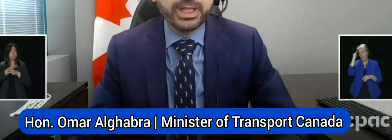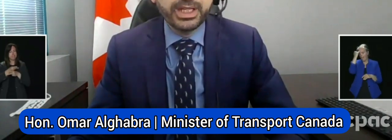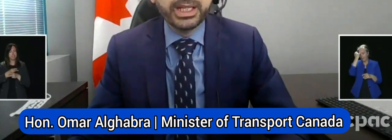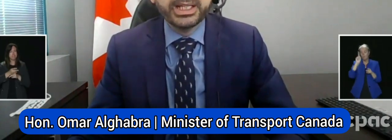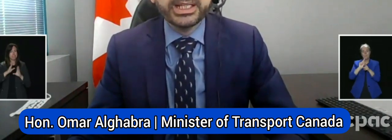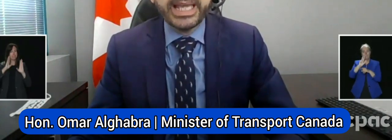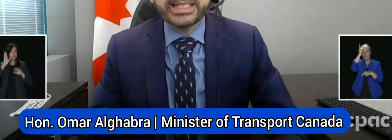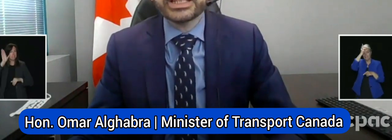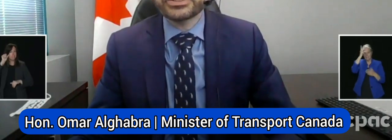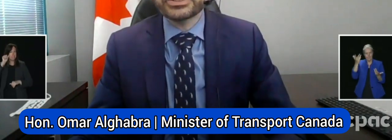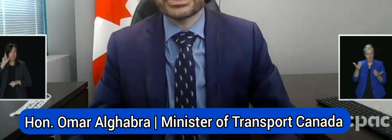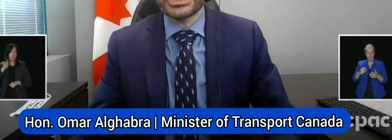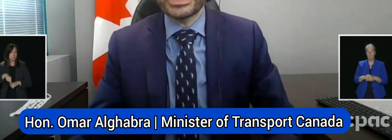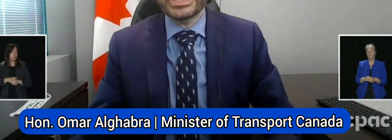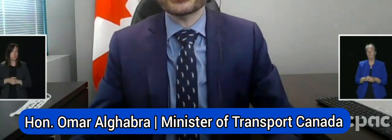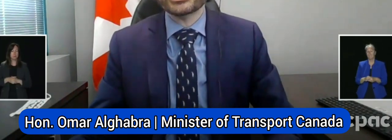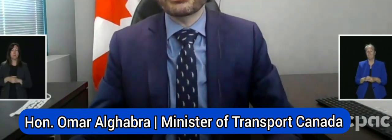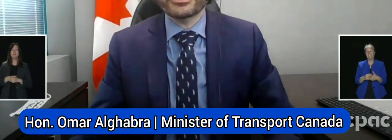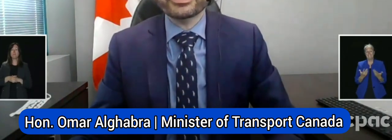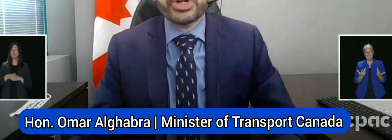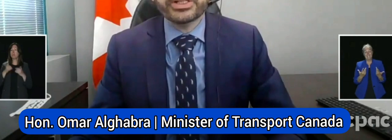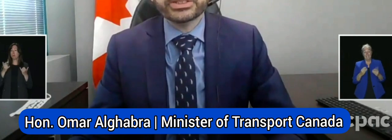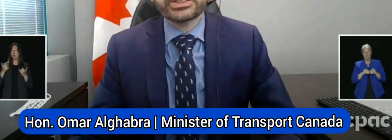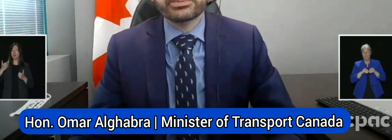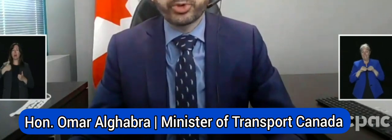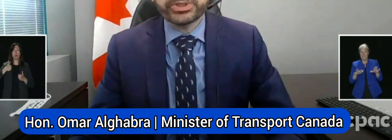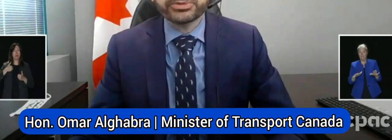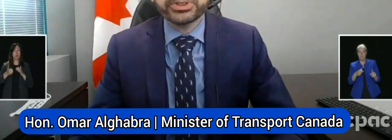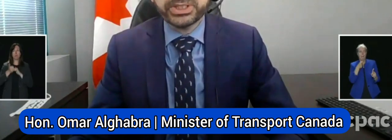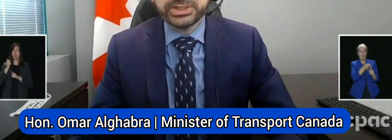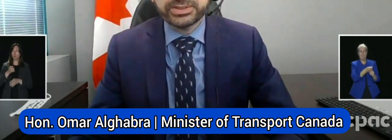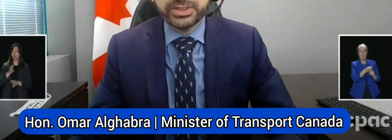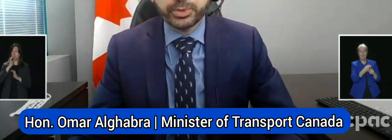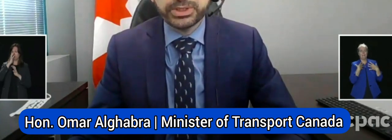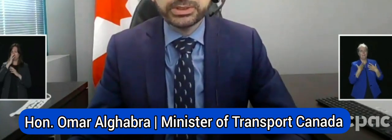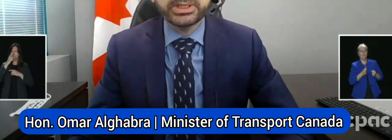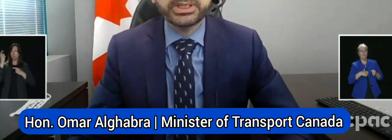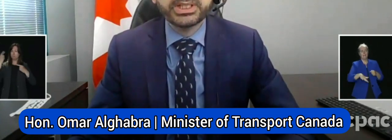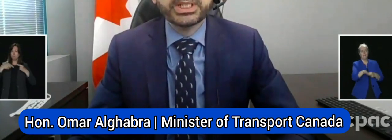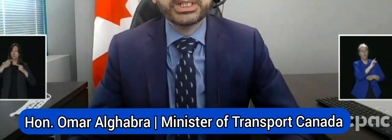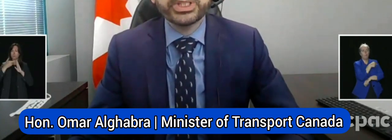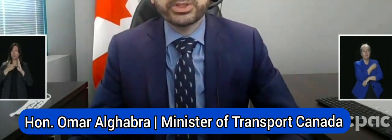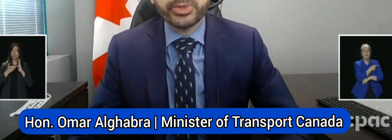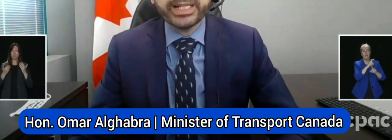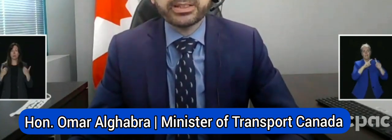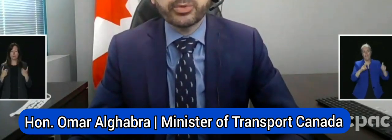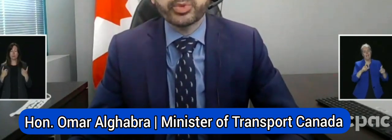vigilant. Canada currently has some of the strongest border restrictions in the world,